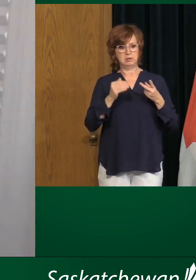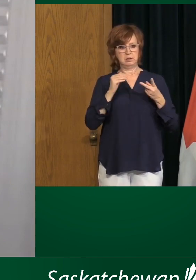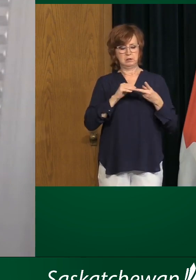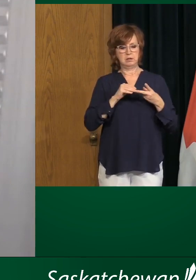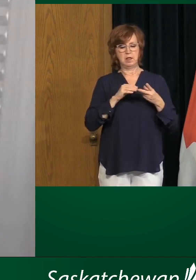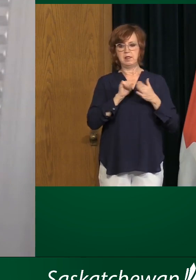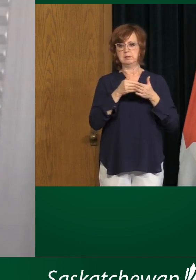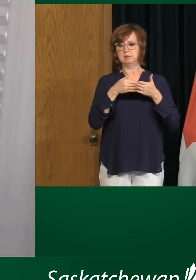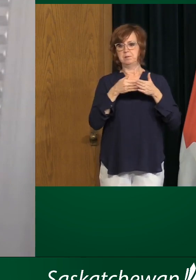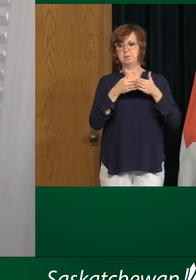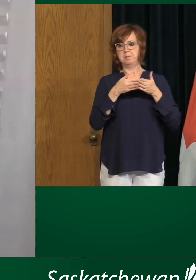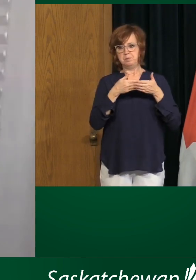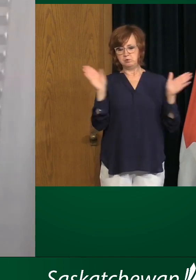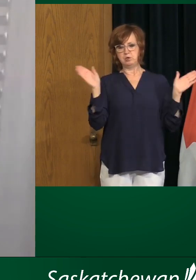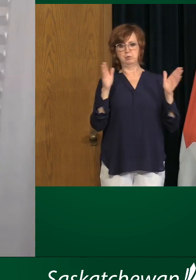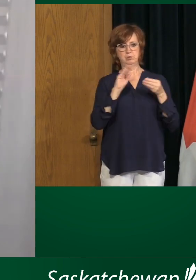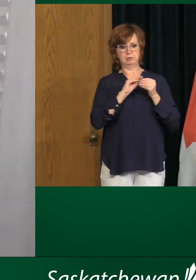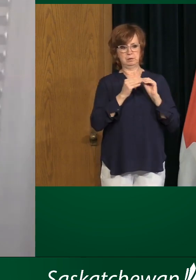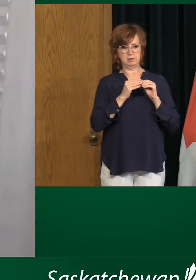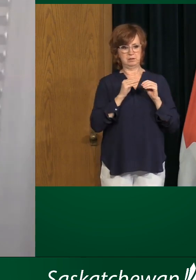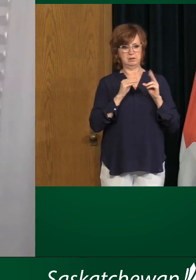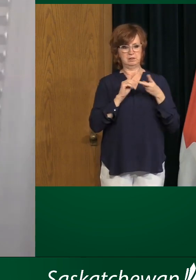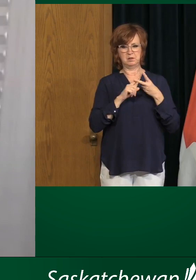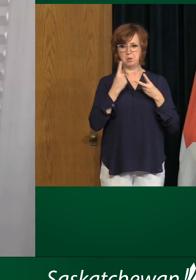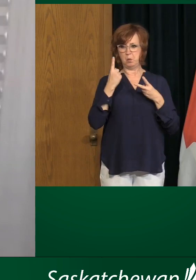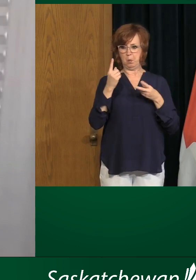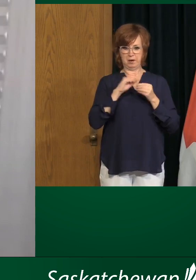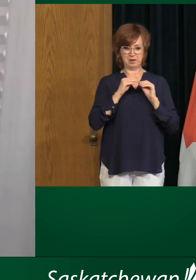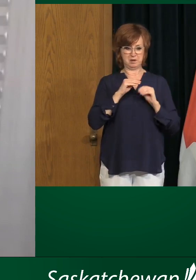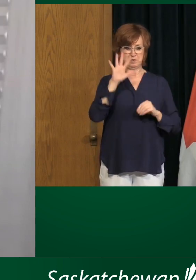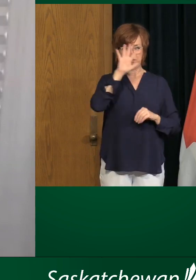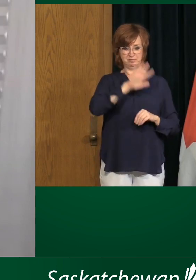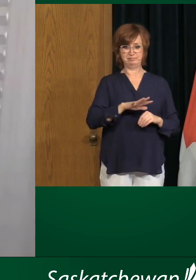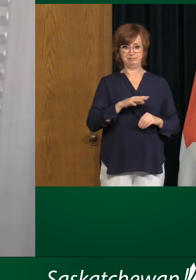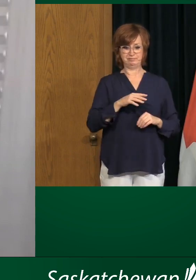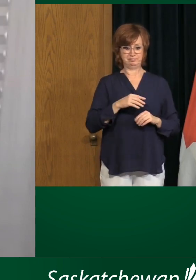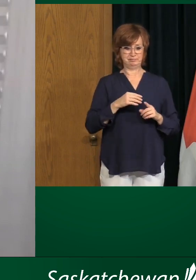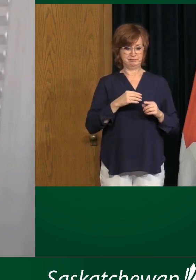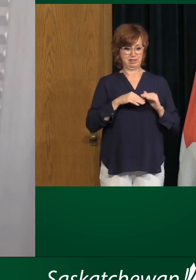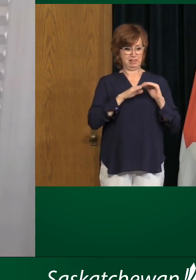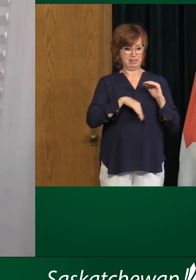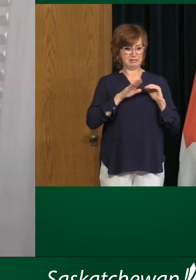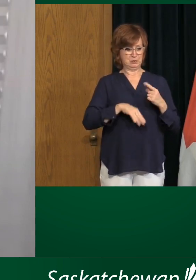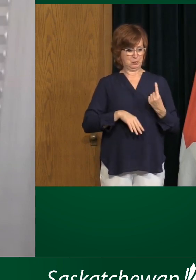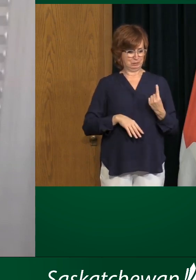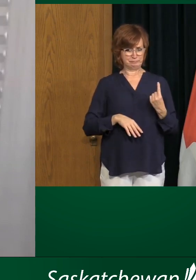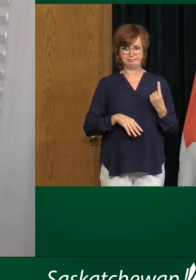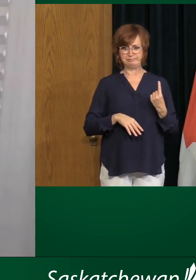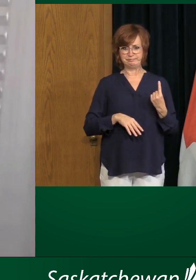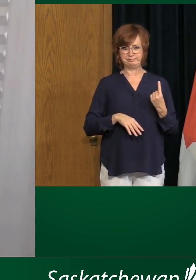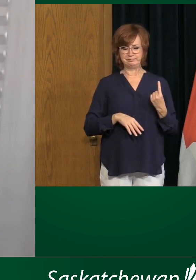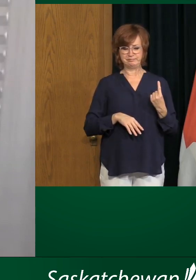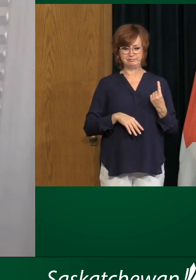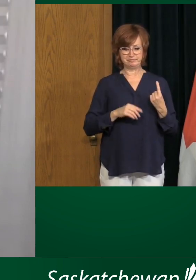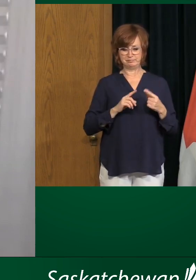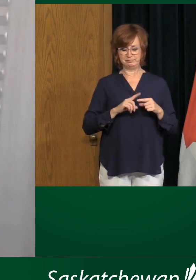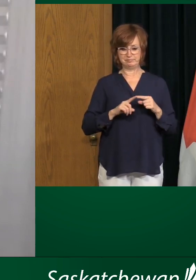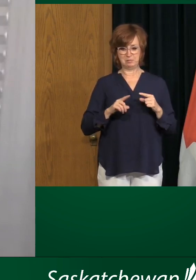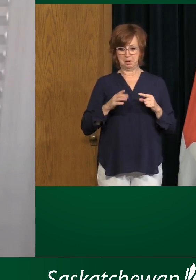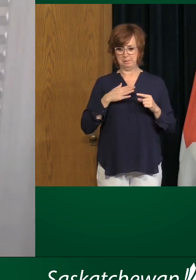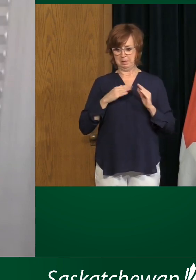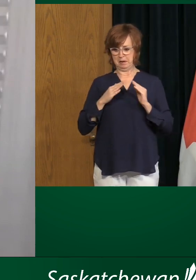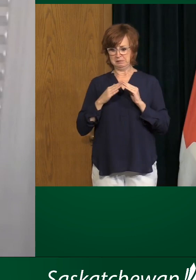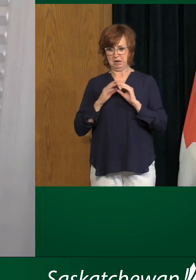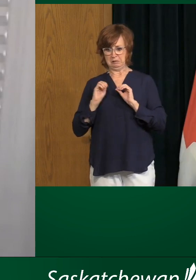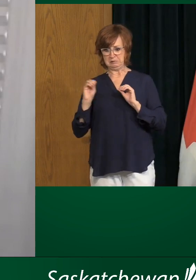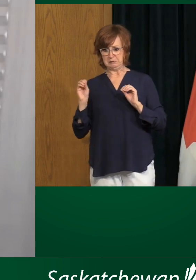around one number for the whole province. We're also aware, of course, that this is a provincial number, and that was our first task at hand. We